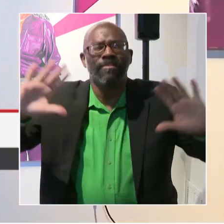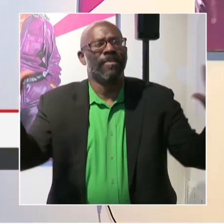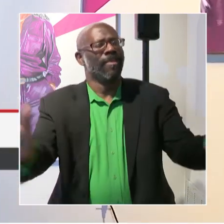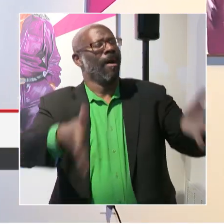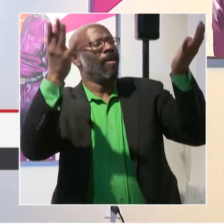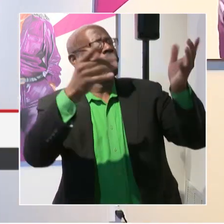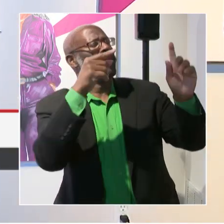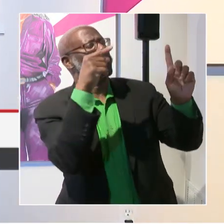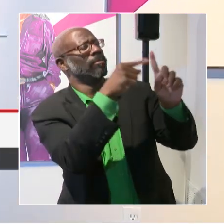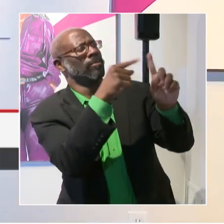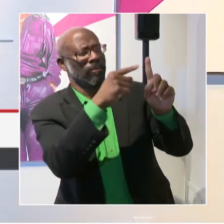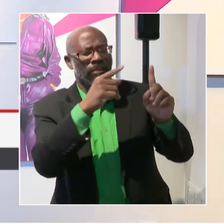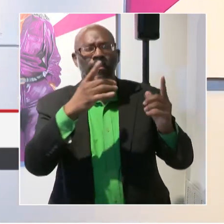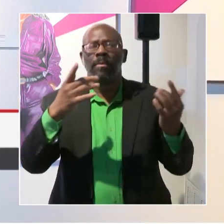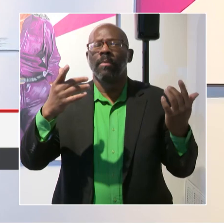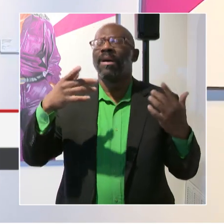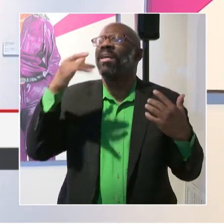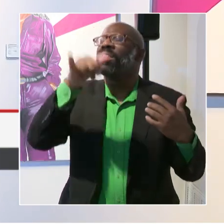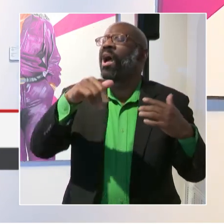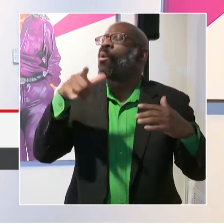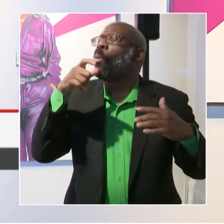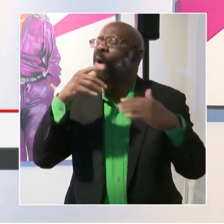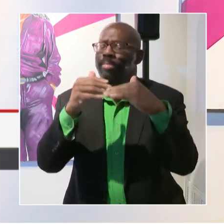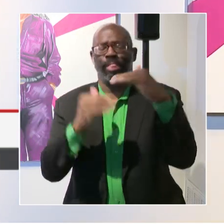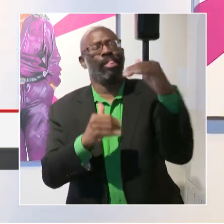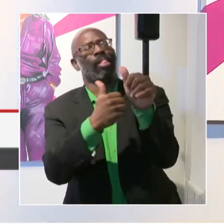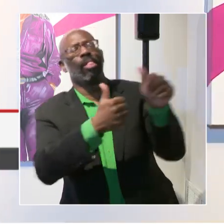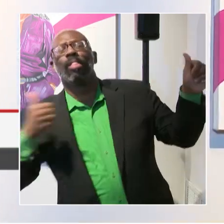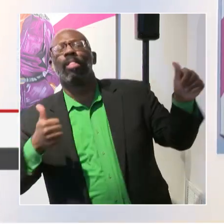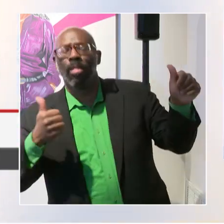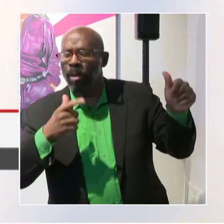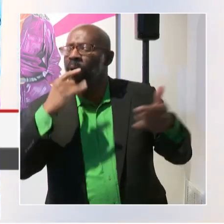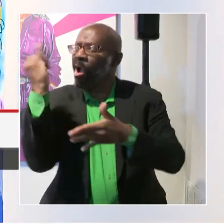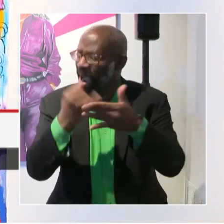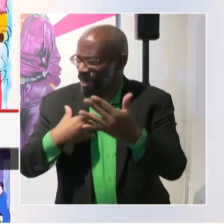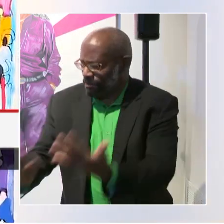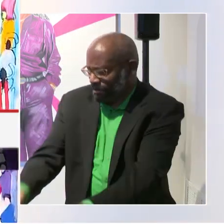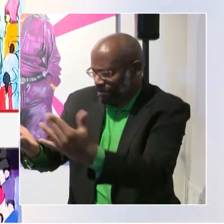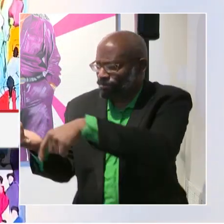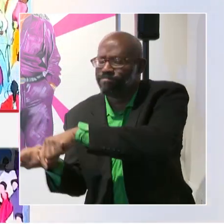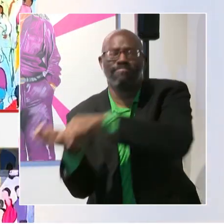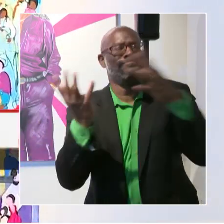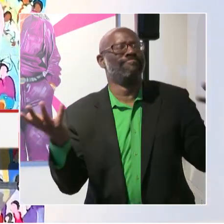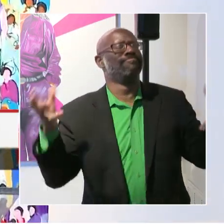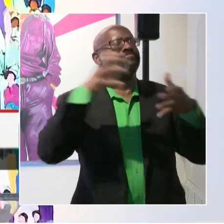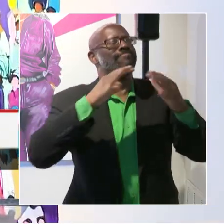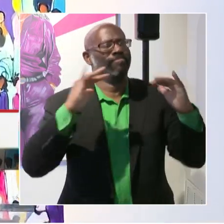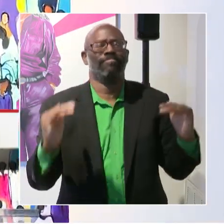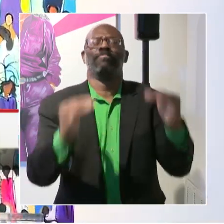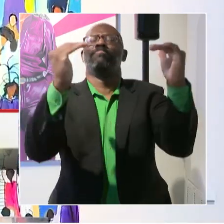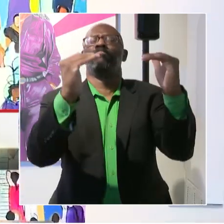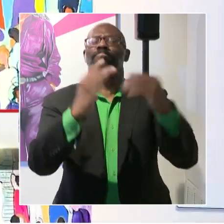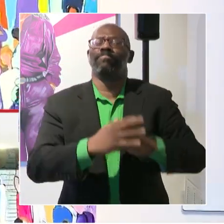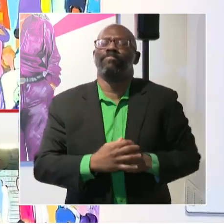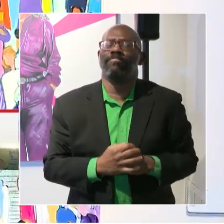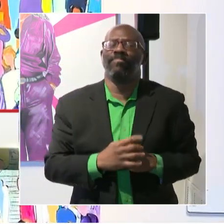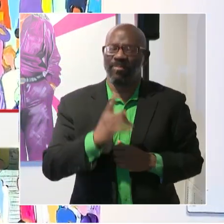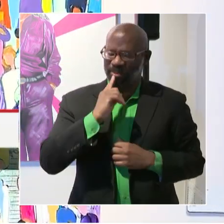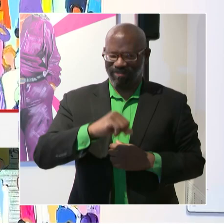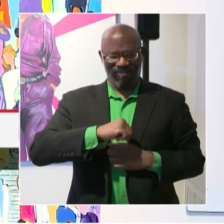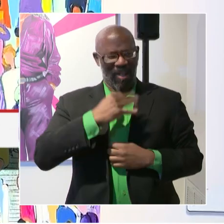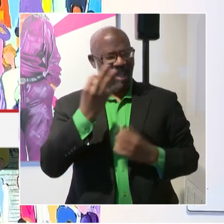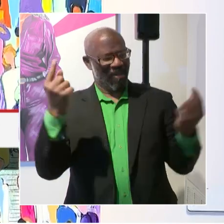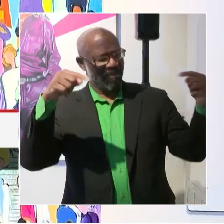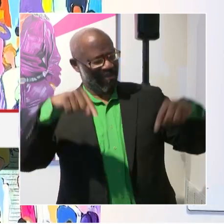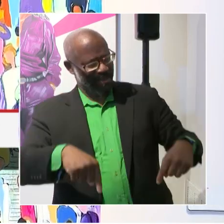discipline. It's such a pleasure to host all of you here today in a space that embodies the power of the arts to inspire, connect,